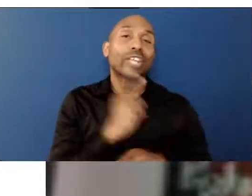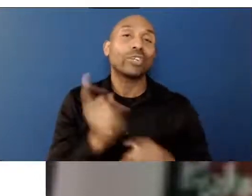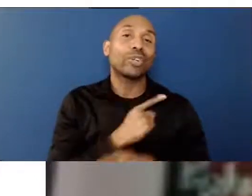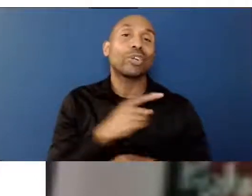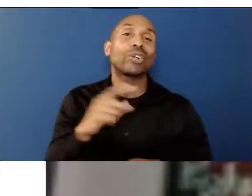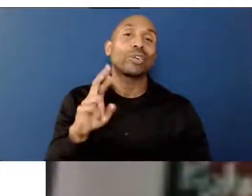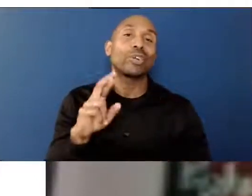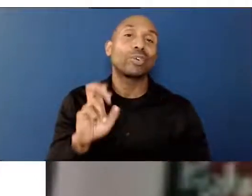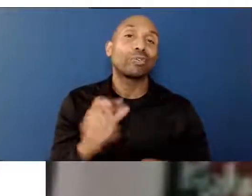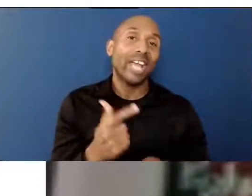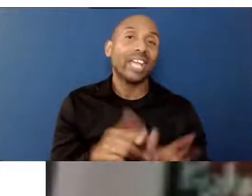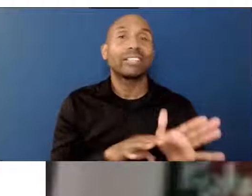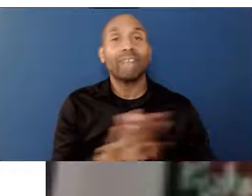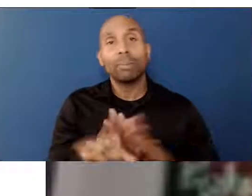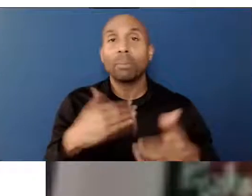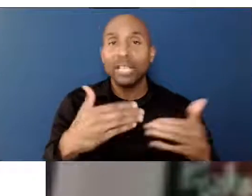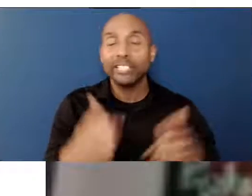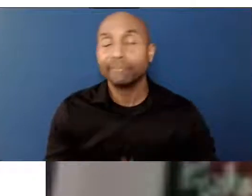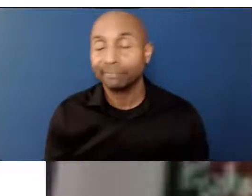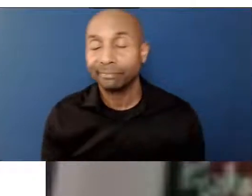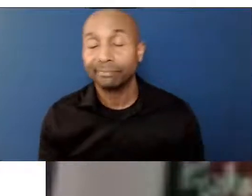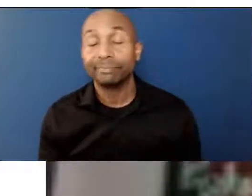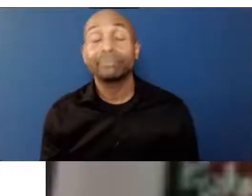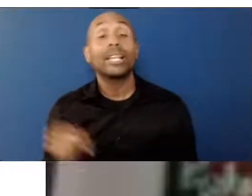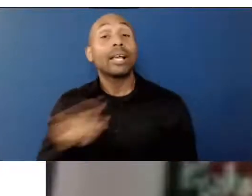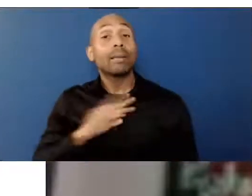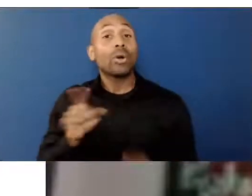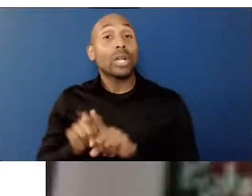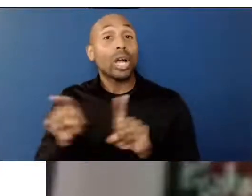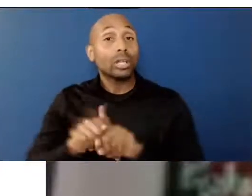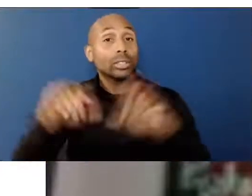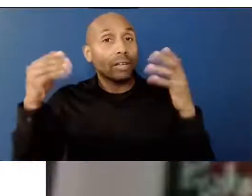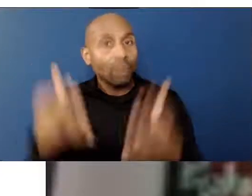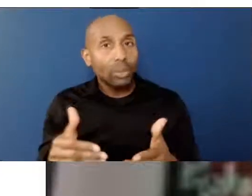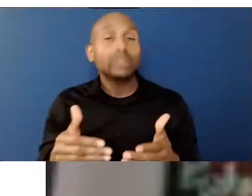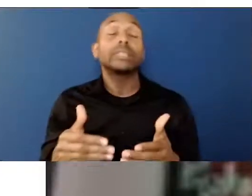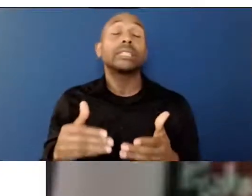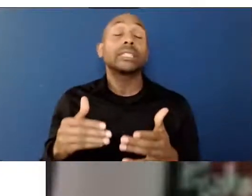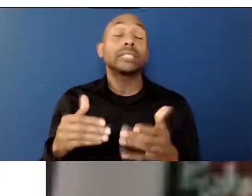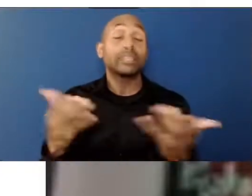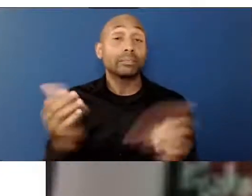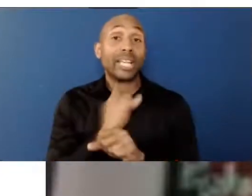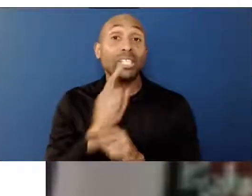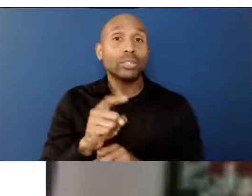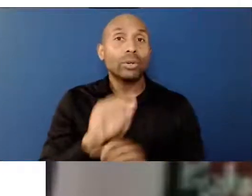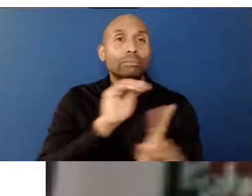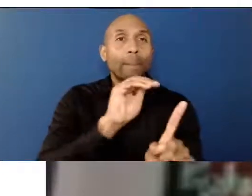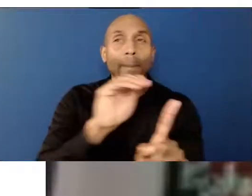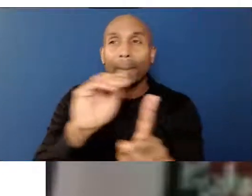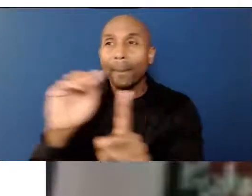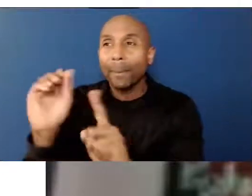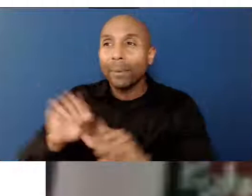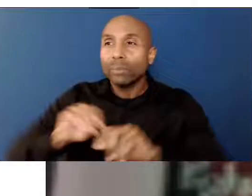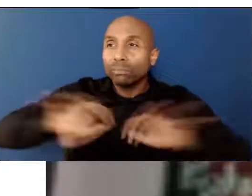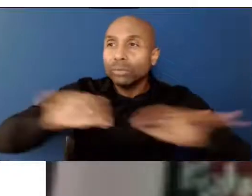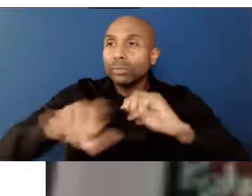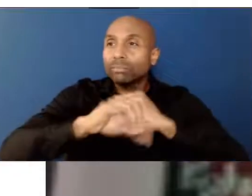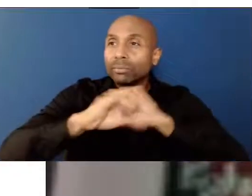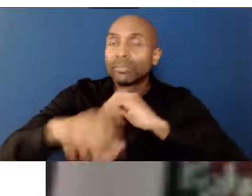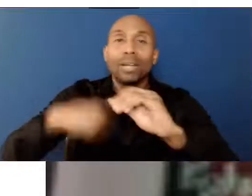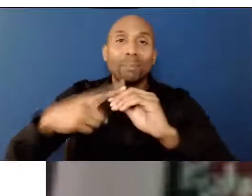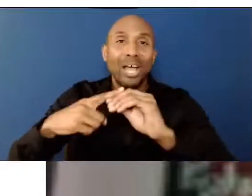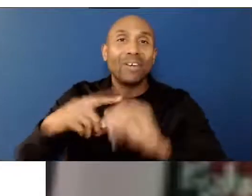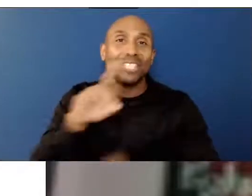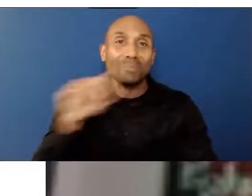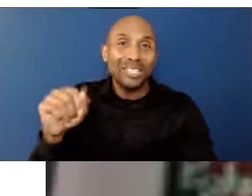very focused on raising awareness on the importance of accessibility. They play an important role in monitoring our progress towards